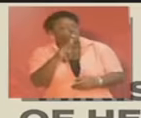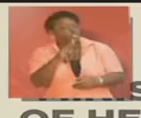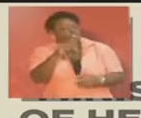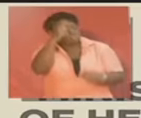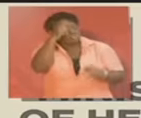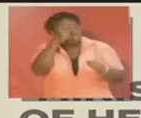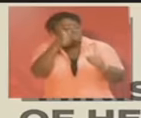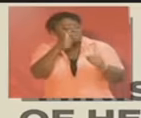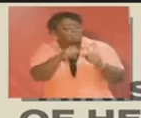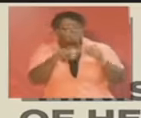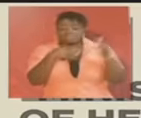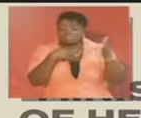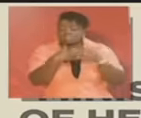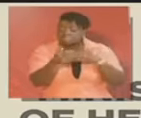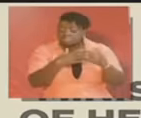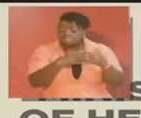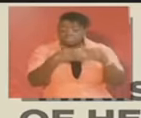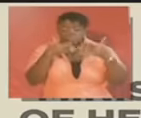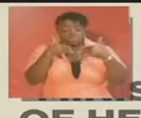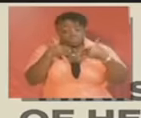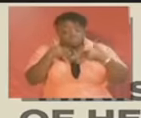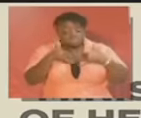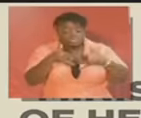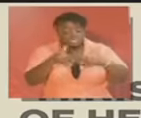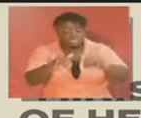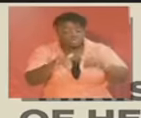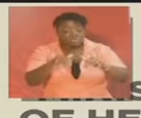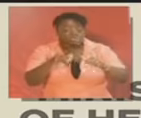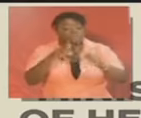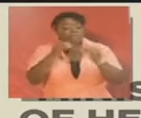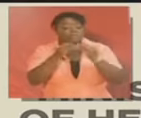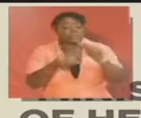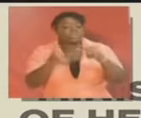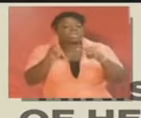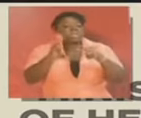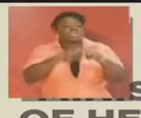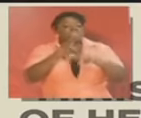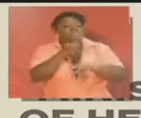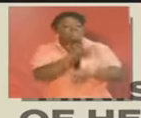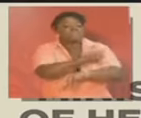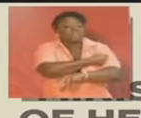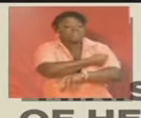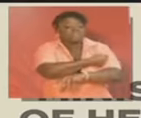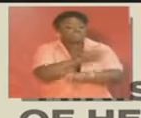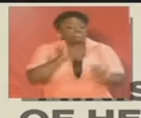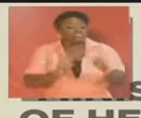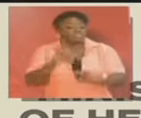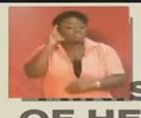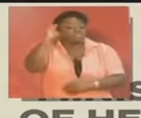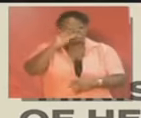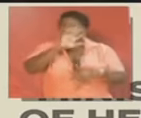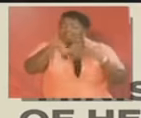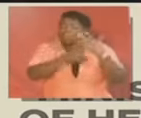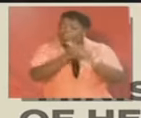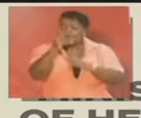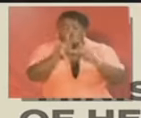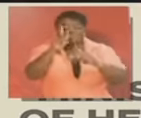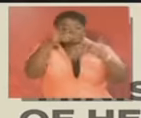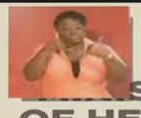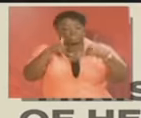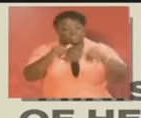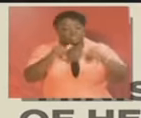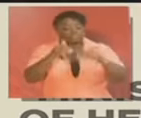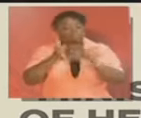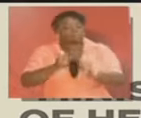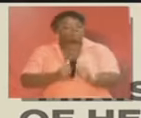that even though we continue to have a high uptake of COVID-19 vaccine throughout the country, everyone must continue to follow